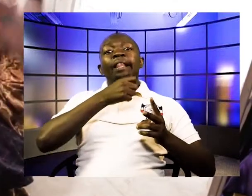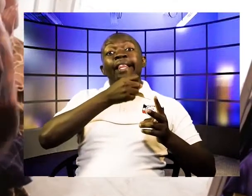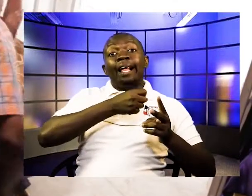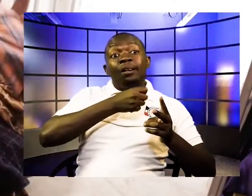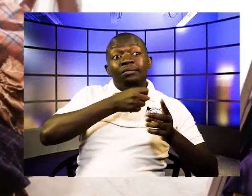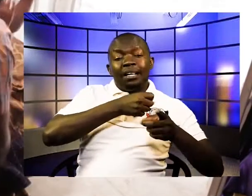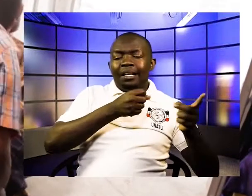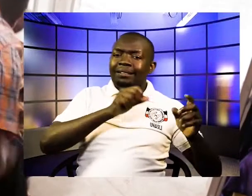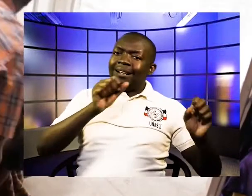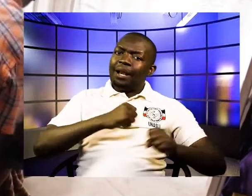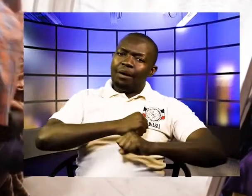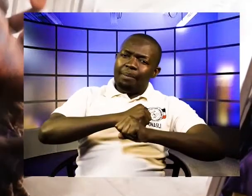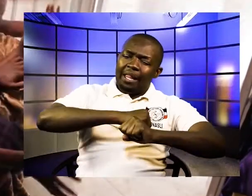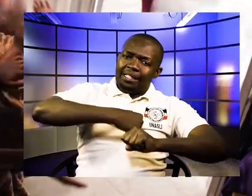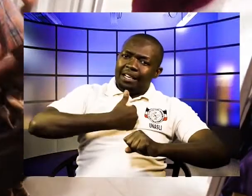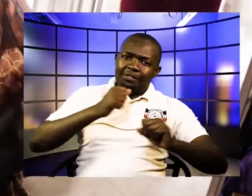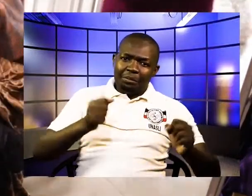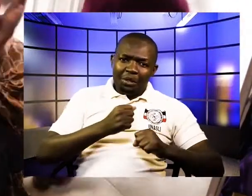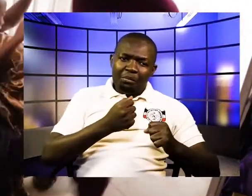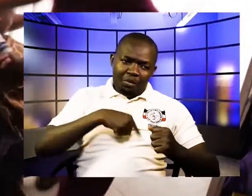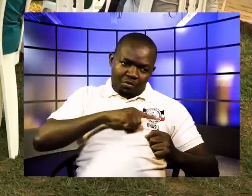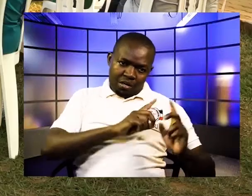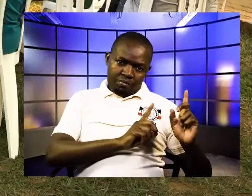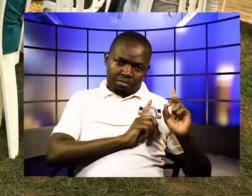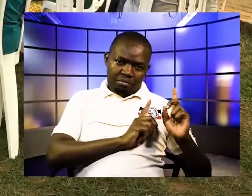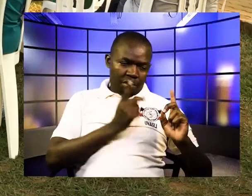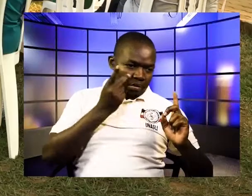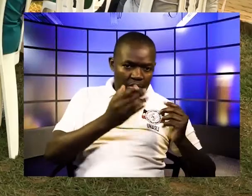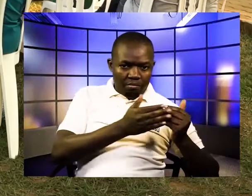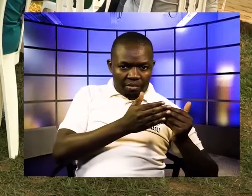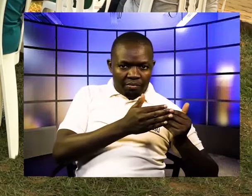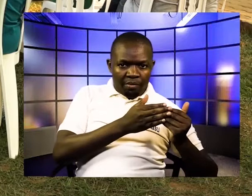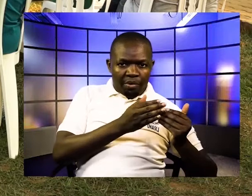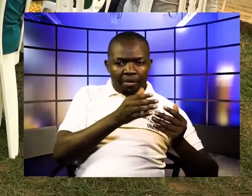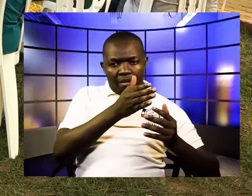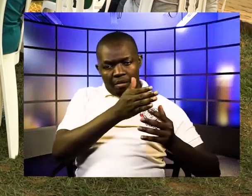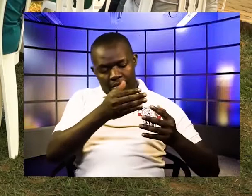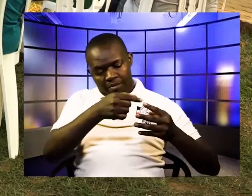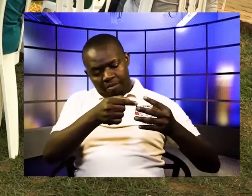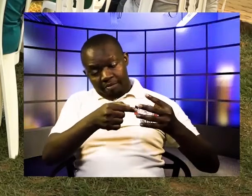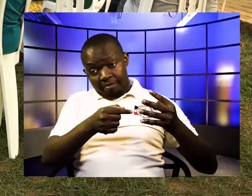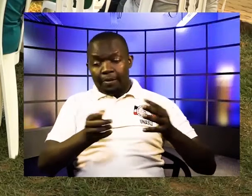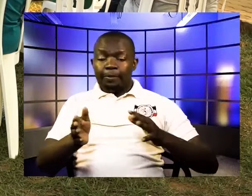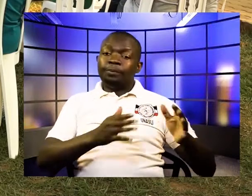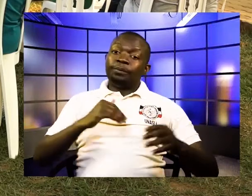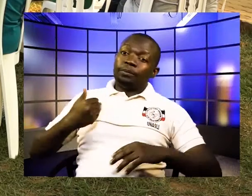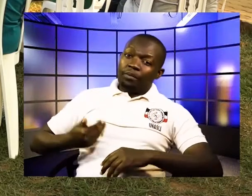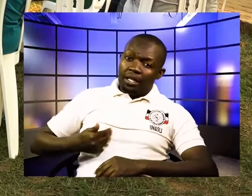for themselves, and other categories of people who are in that space. Ladies and gentlemen,